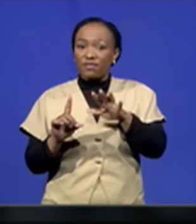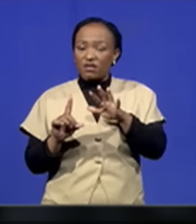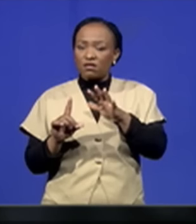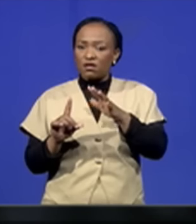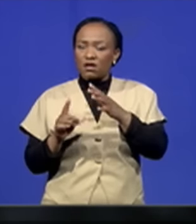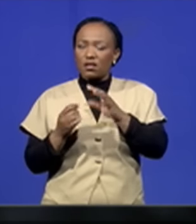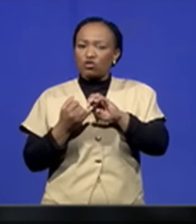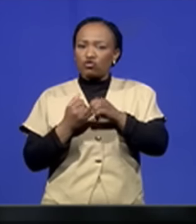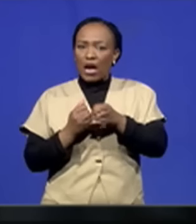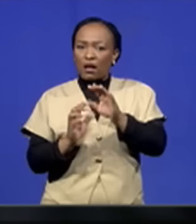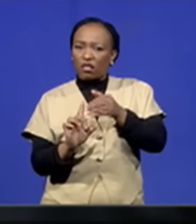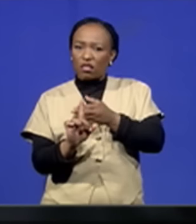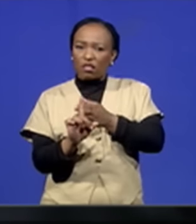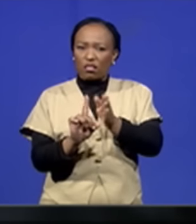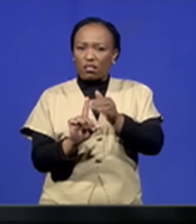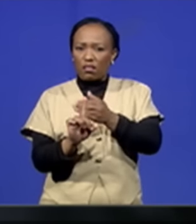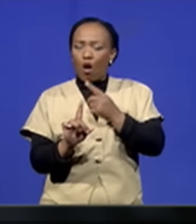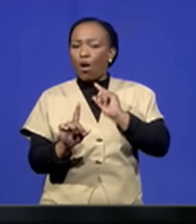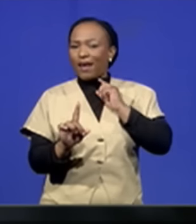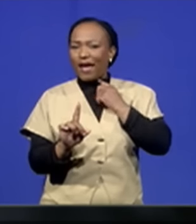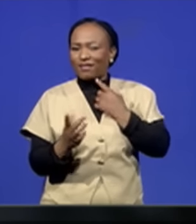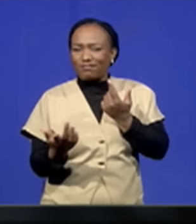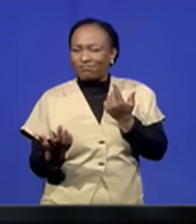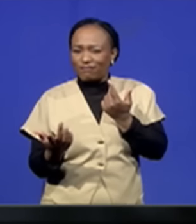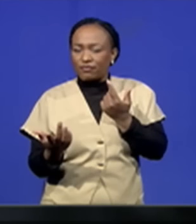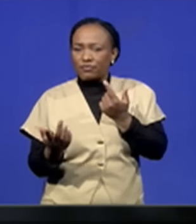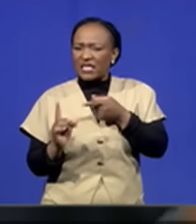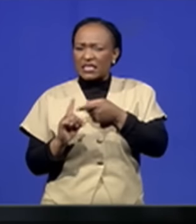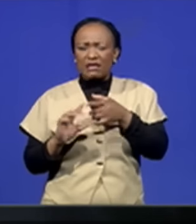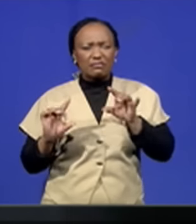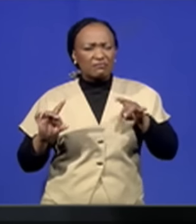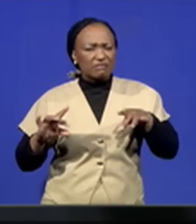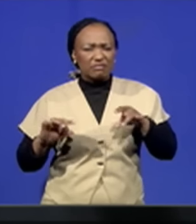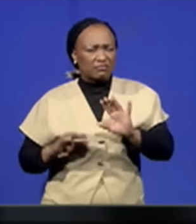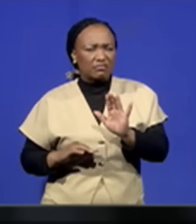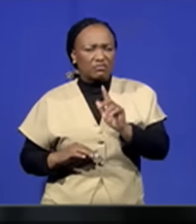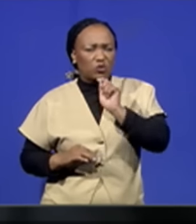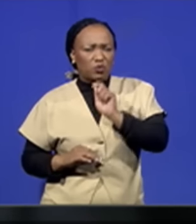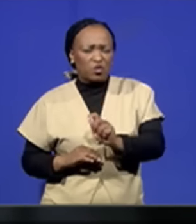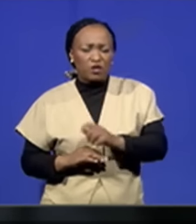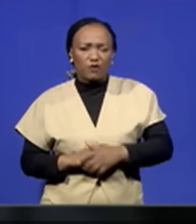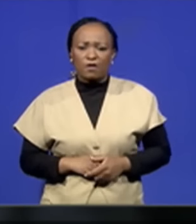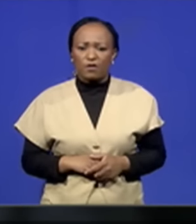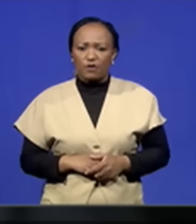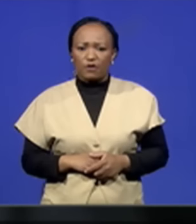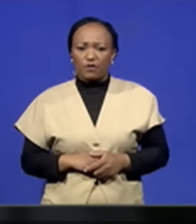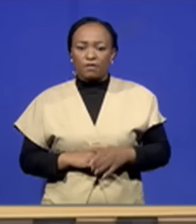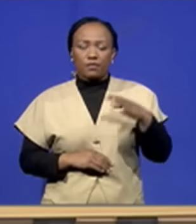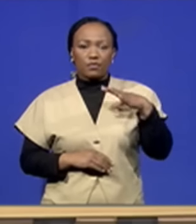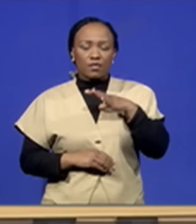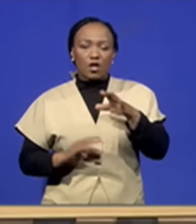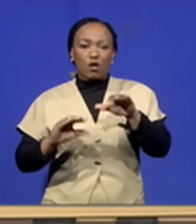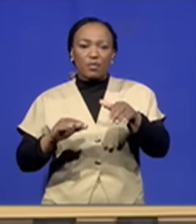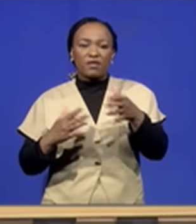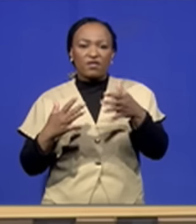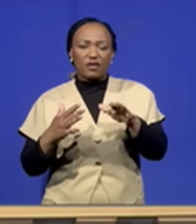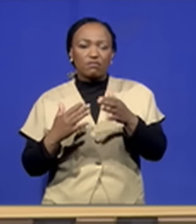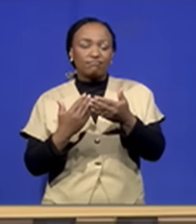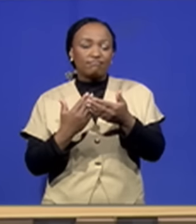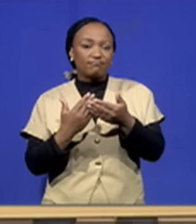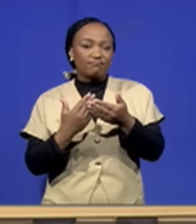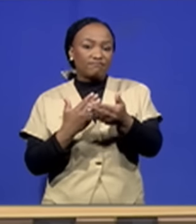eka badira dipatlisiso mme e leng sengwe se a se ganeditseng. Komišene ne a feleletsa e lebeletse